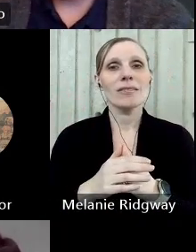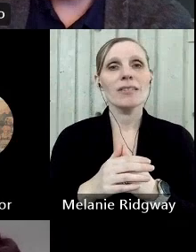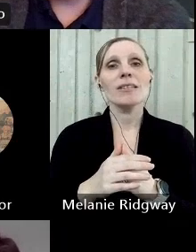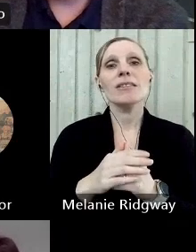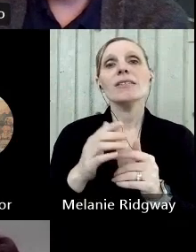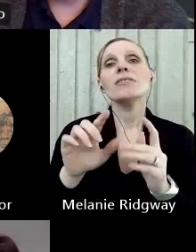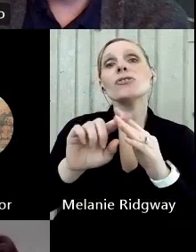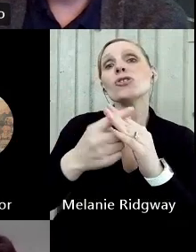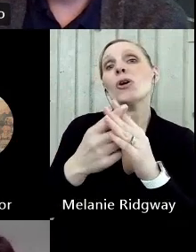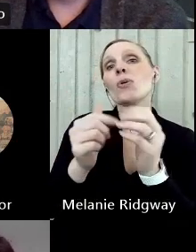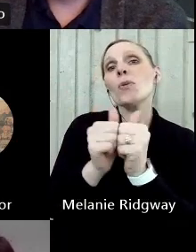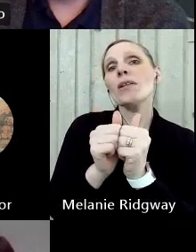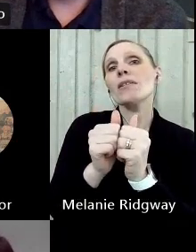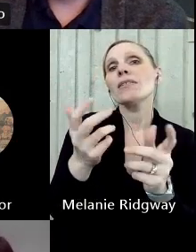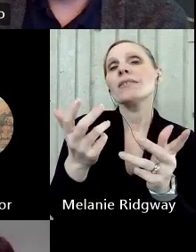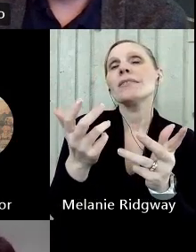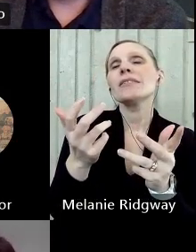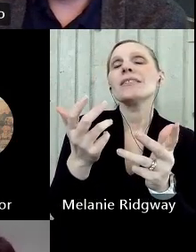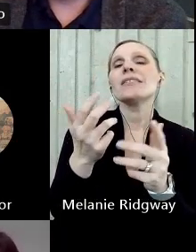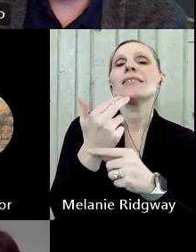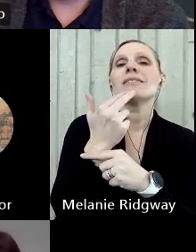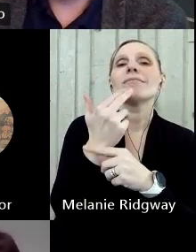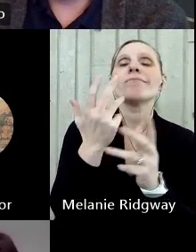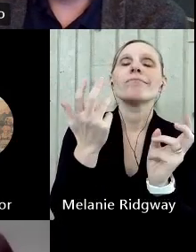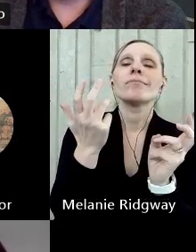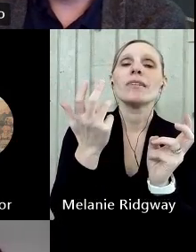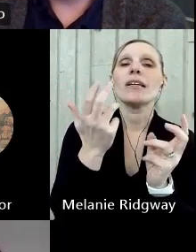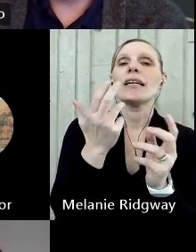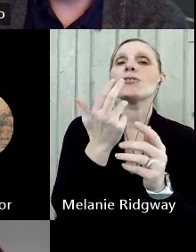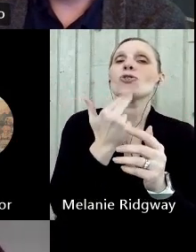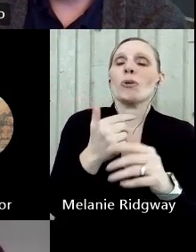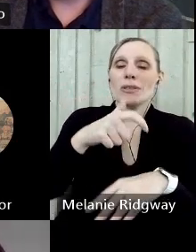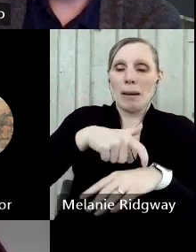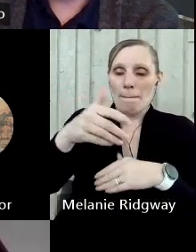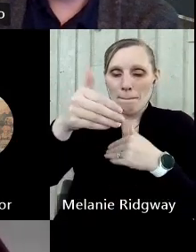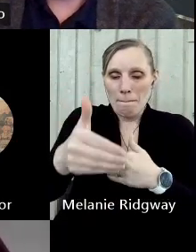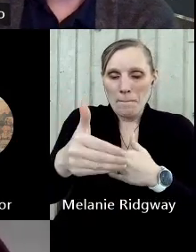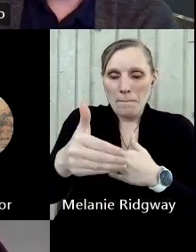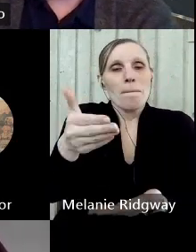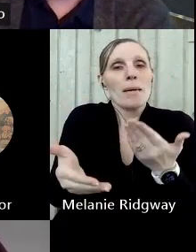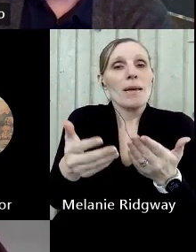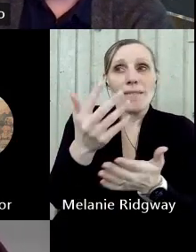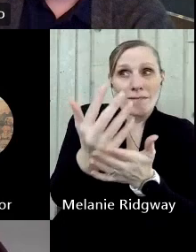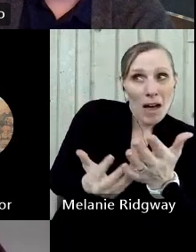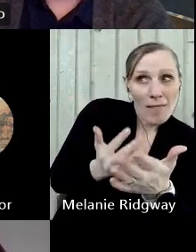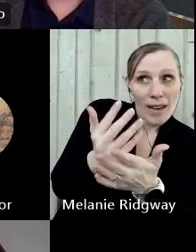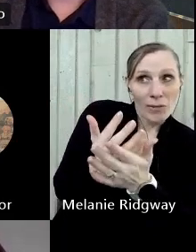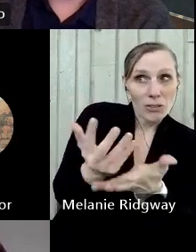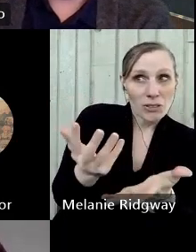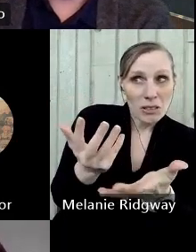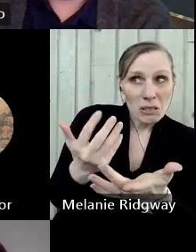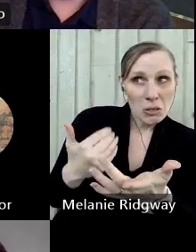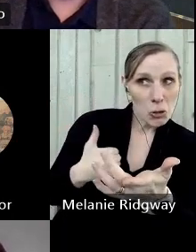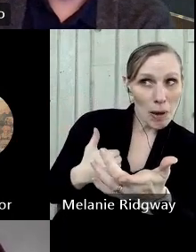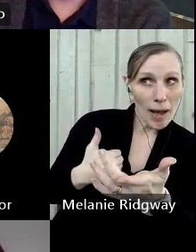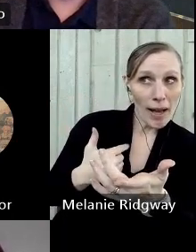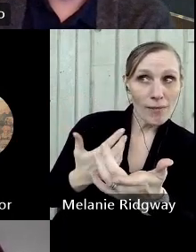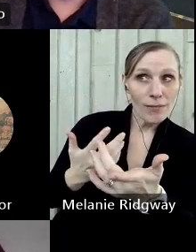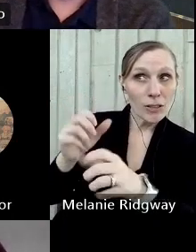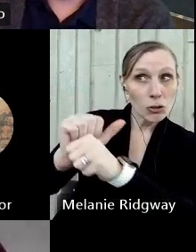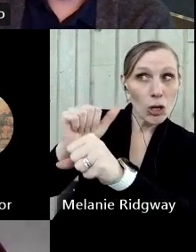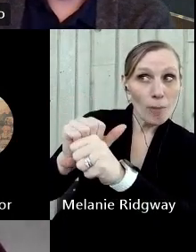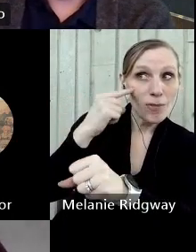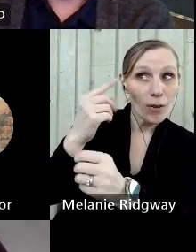increment of time. Approach with, you know what, I'm looking for 5 hours. Can you carve 5 hours out for me? Or, you know,